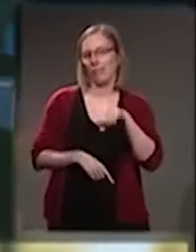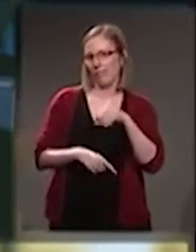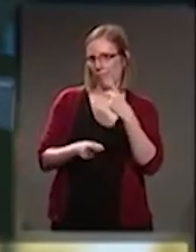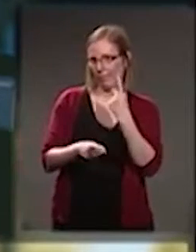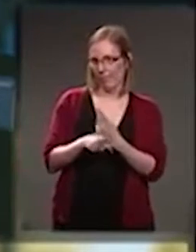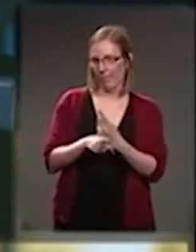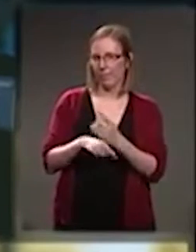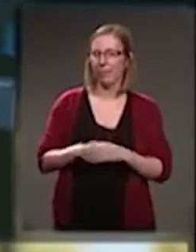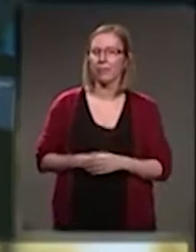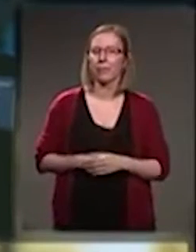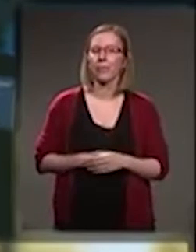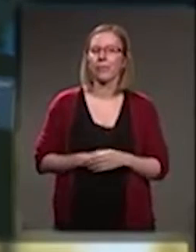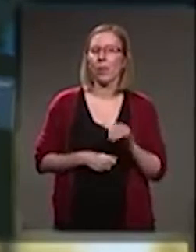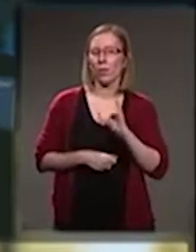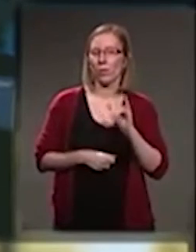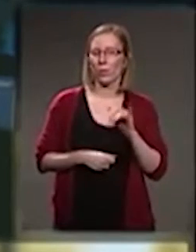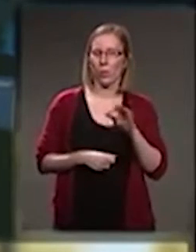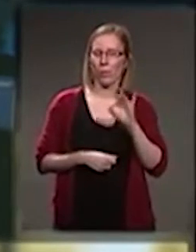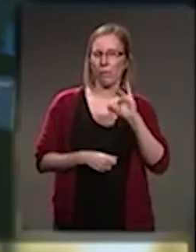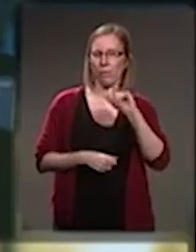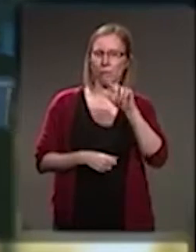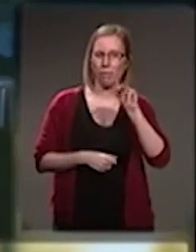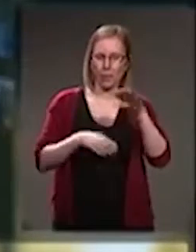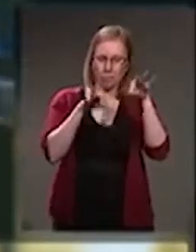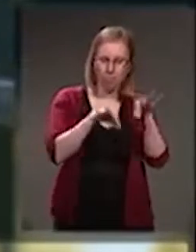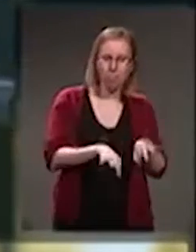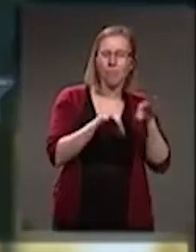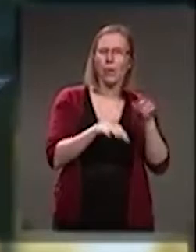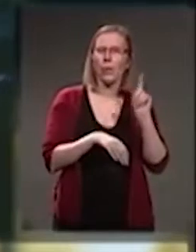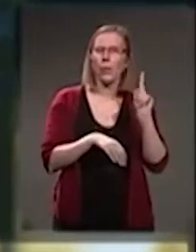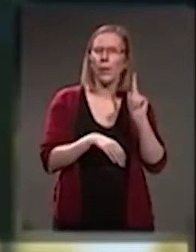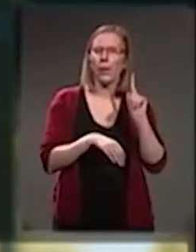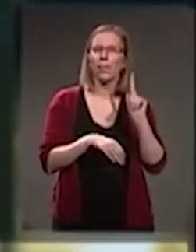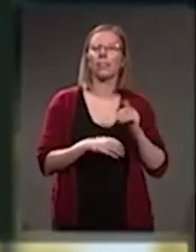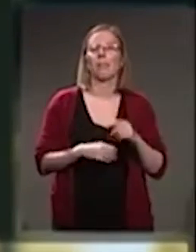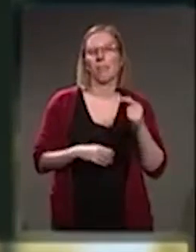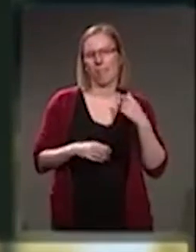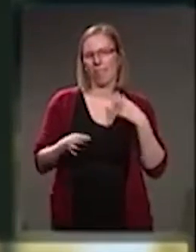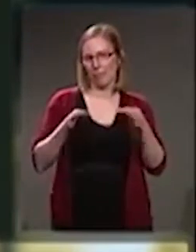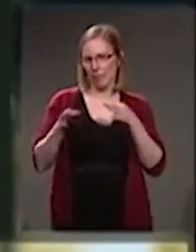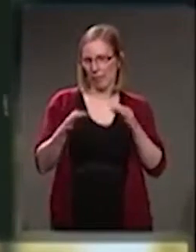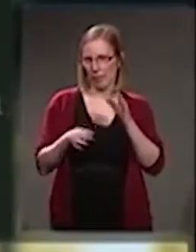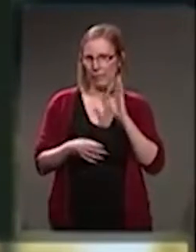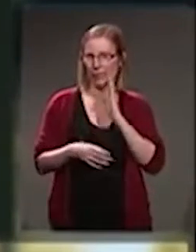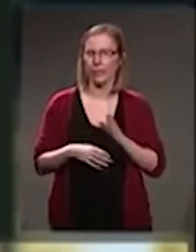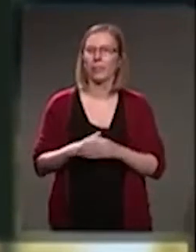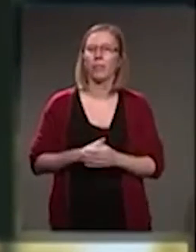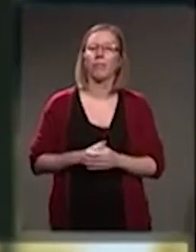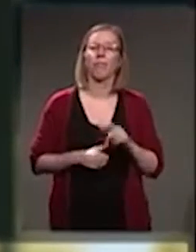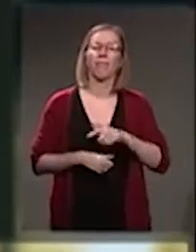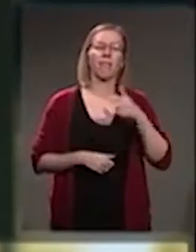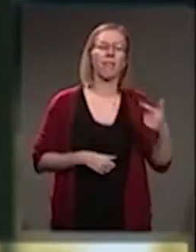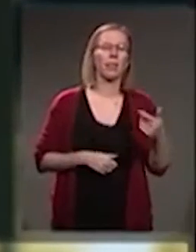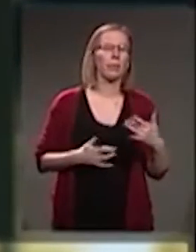story about a new place to take rolls of film for developing. Time for a quick break, but first Andreas Porras tells us what's new this week on our Waterfront